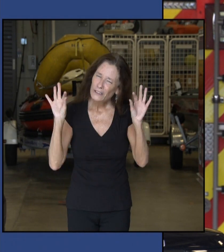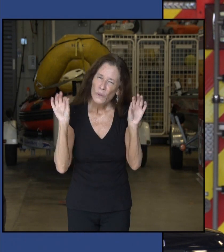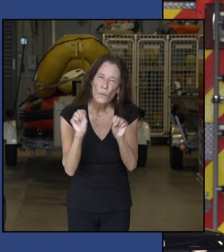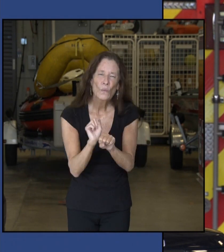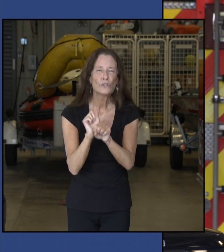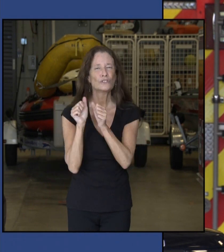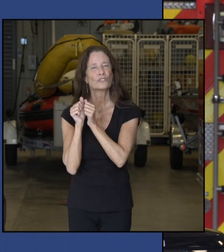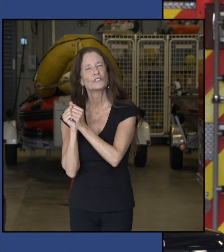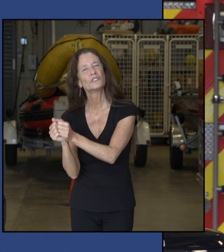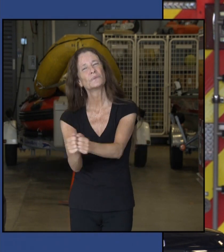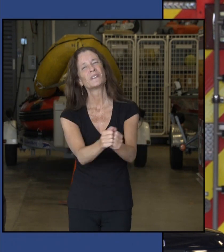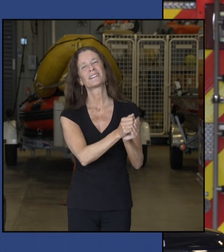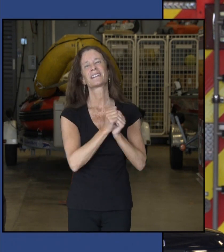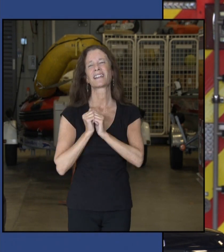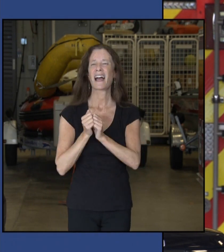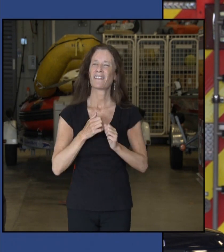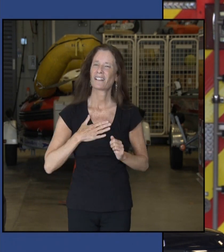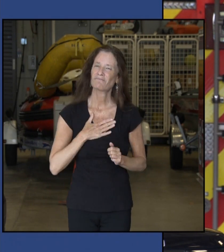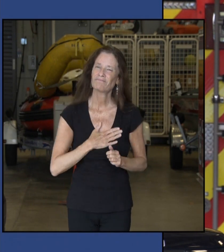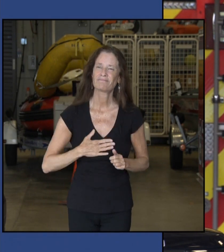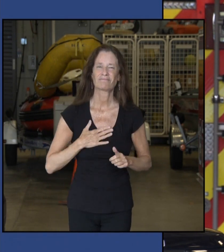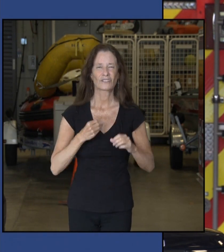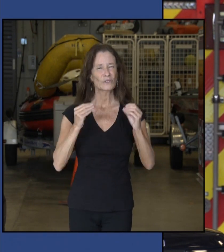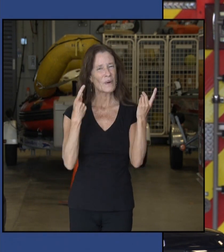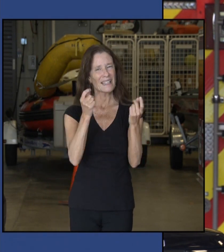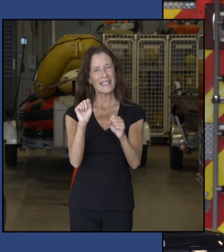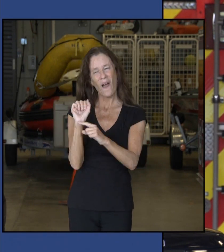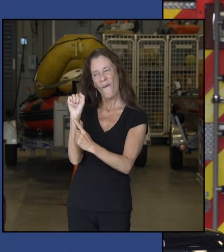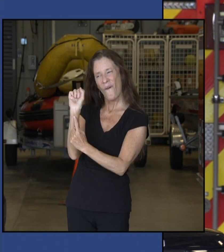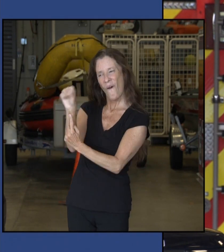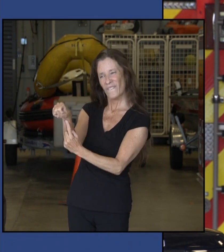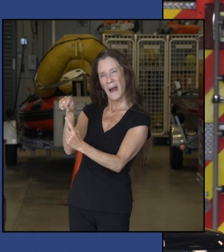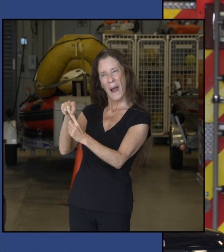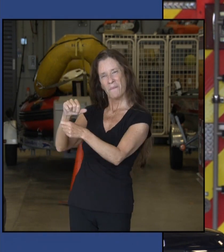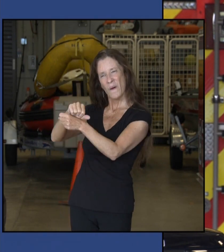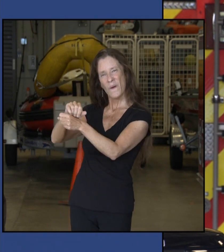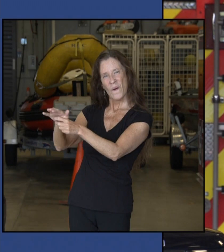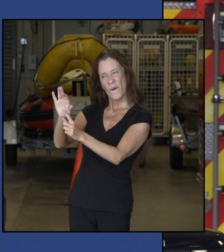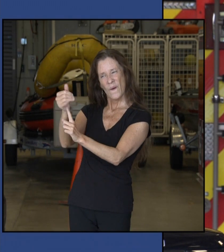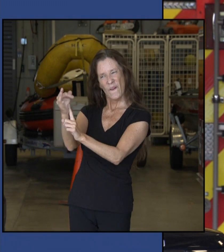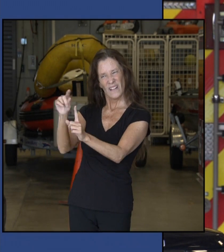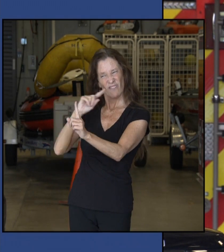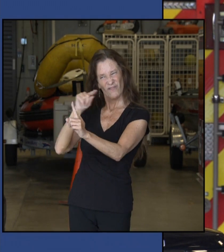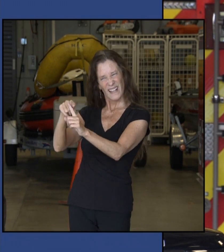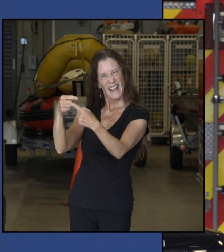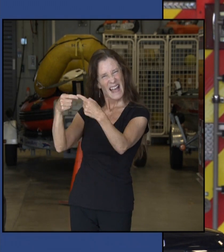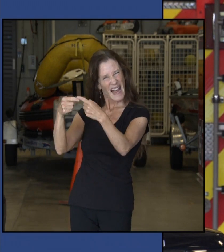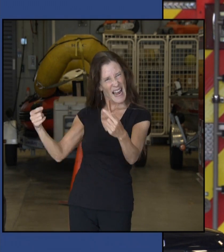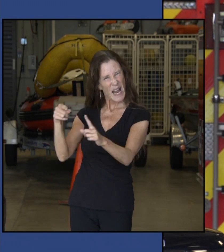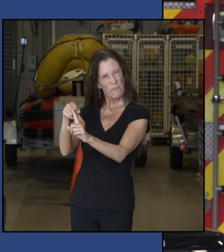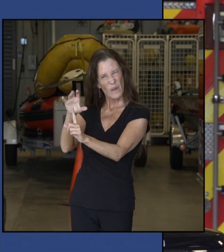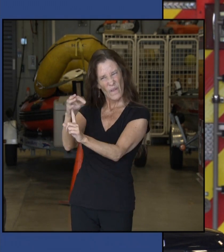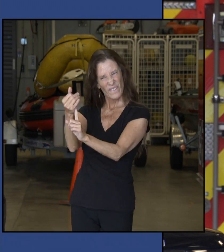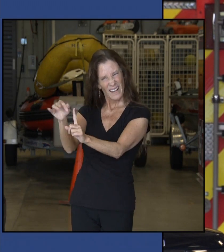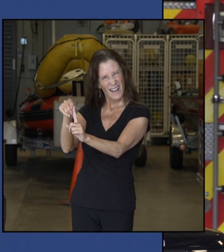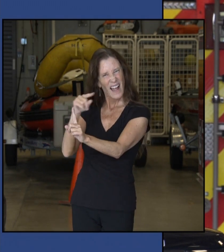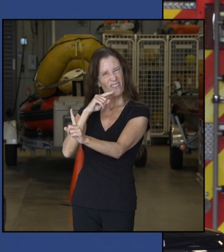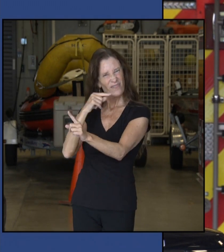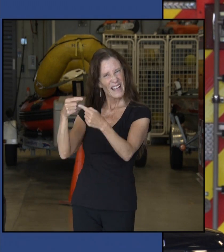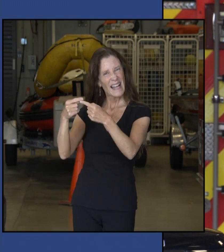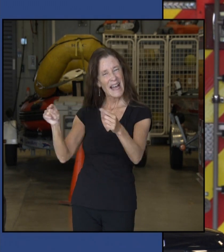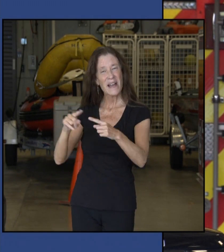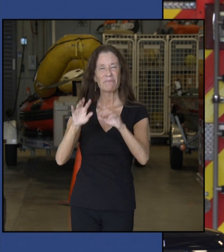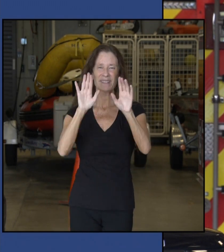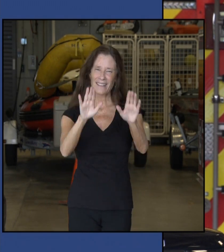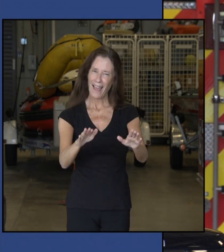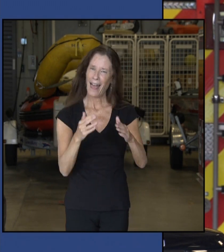to defeat this virus. That's the enemy. And the way to do that is to wear a mask. So thank you. Now I'm going to turn things over